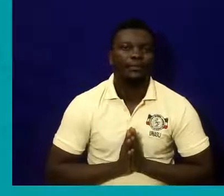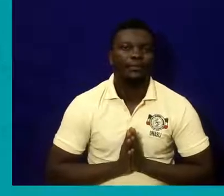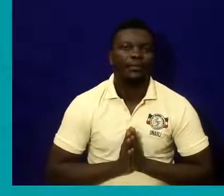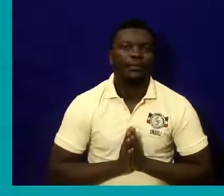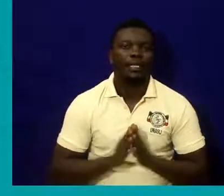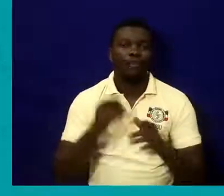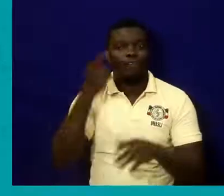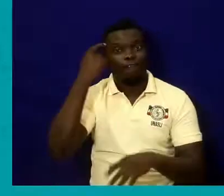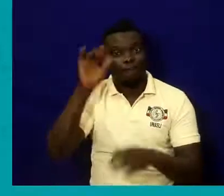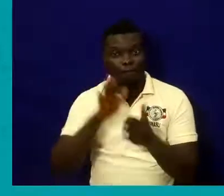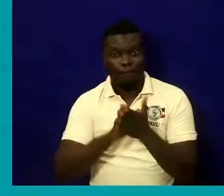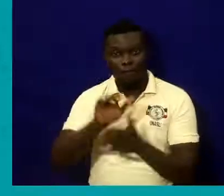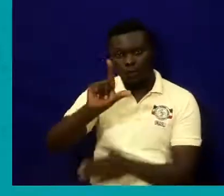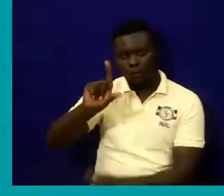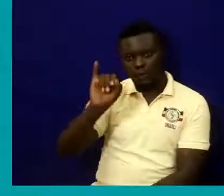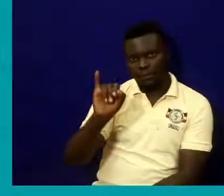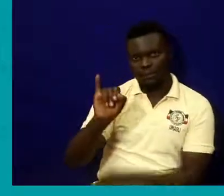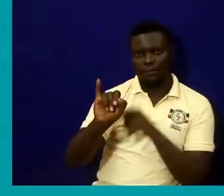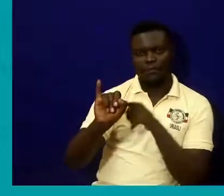For lithium,